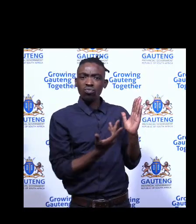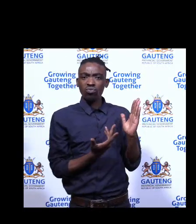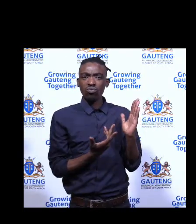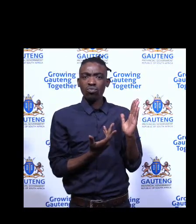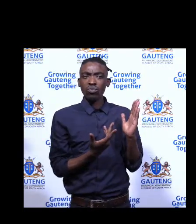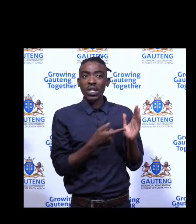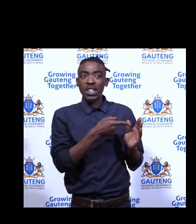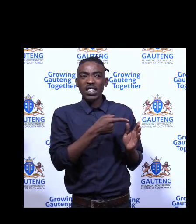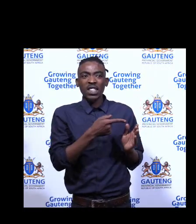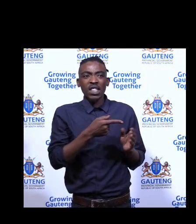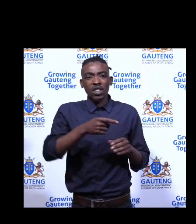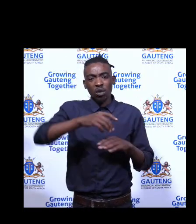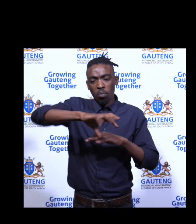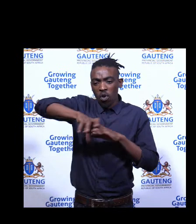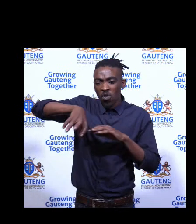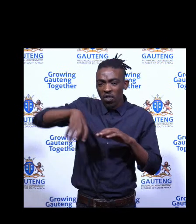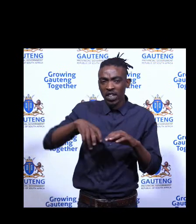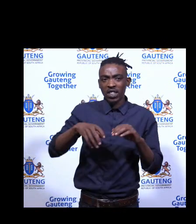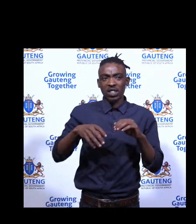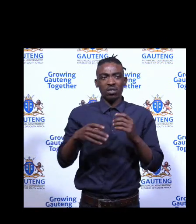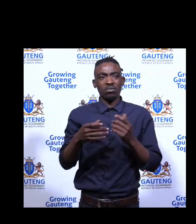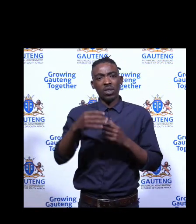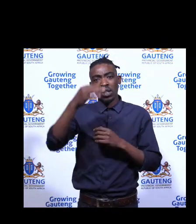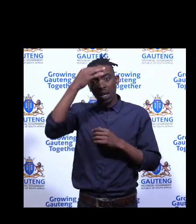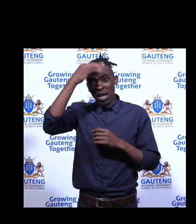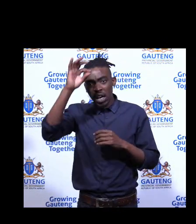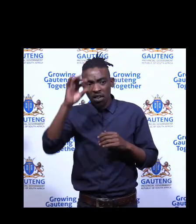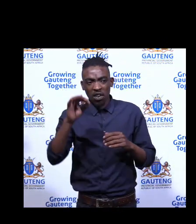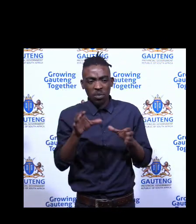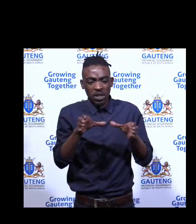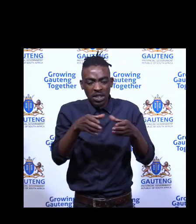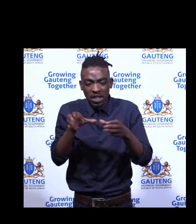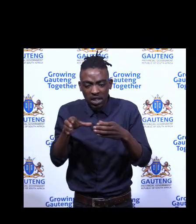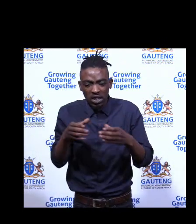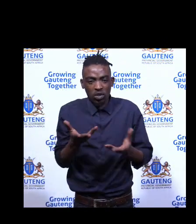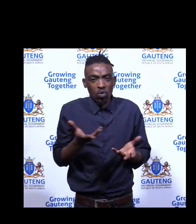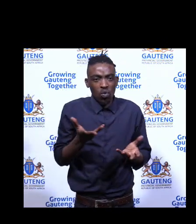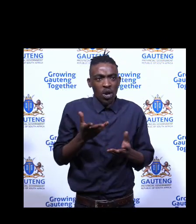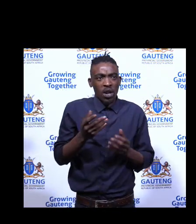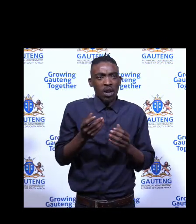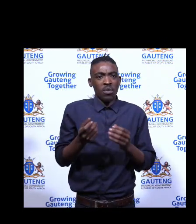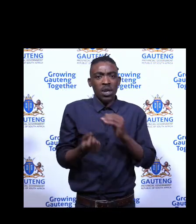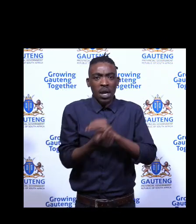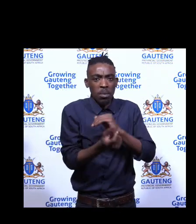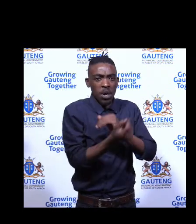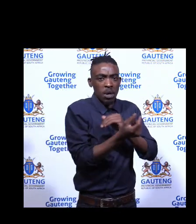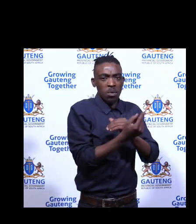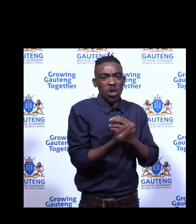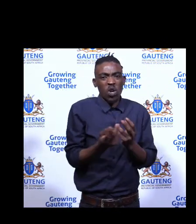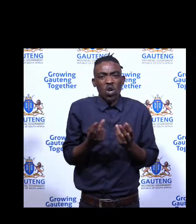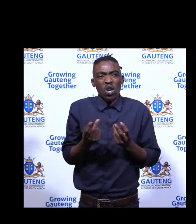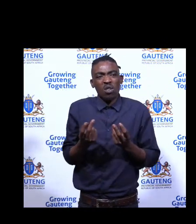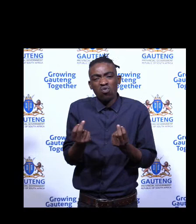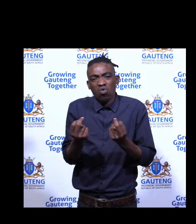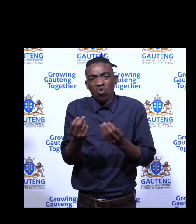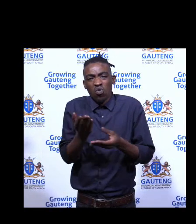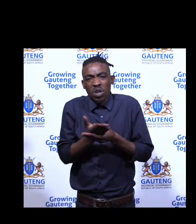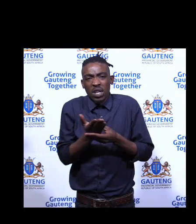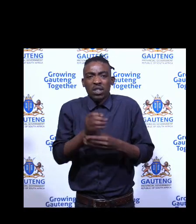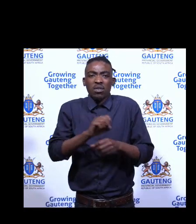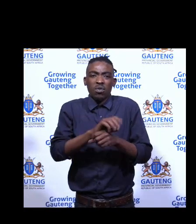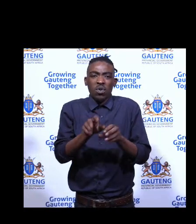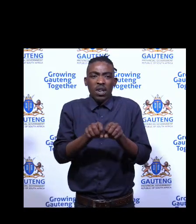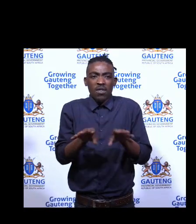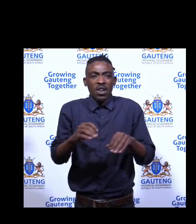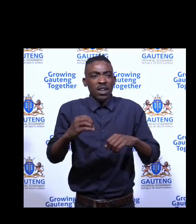outlets and the province and the central government, is the fact that the daily occurrence of new cases reached sort of like a